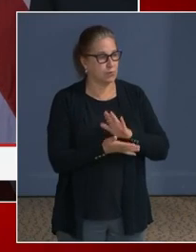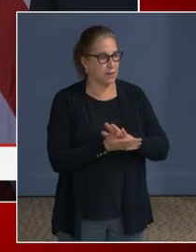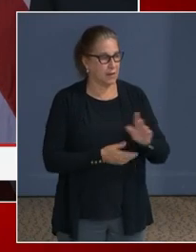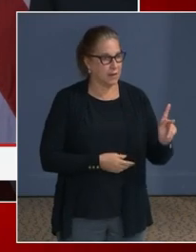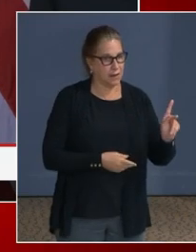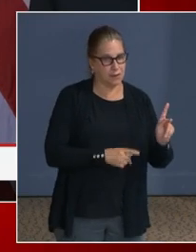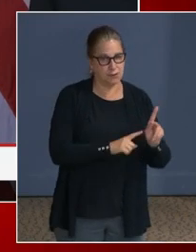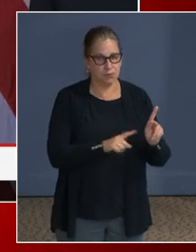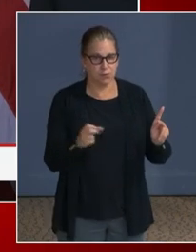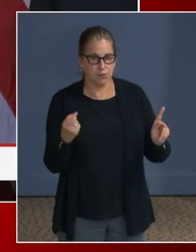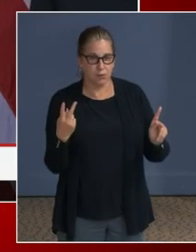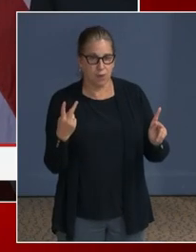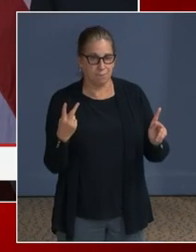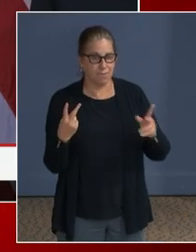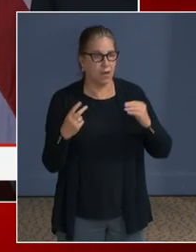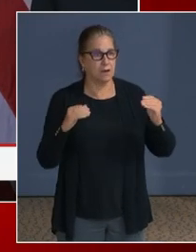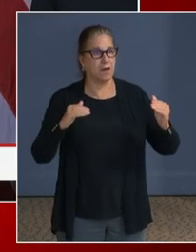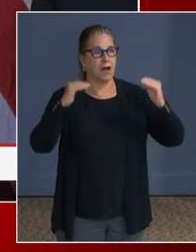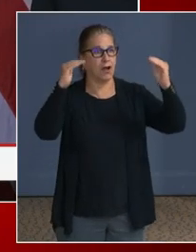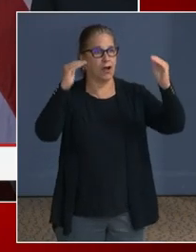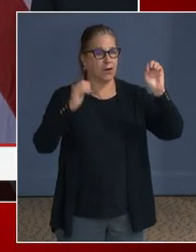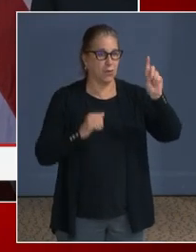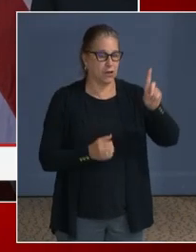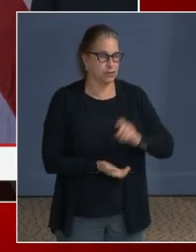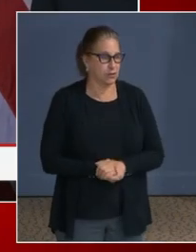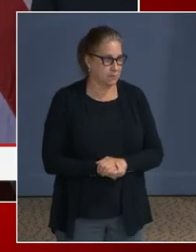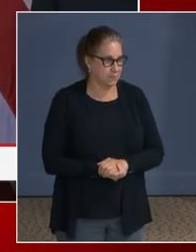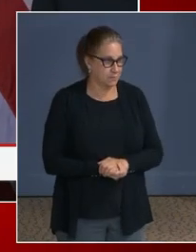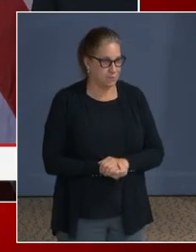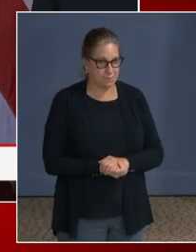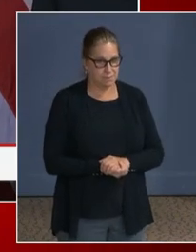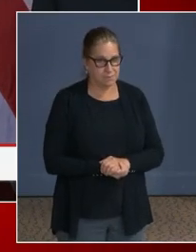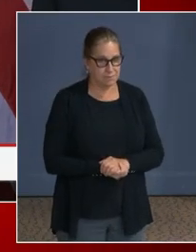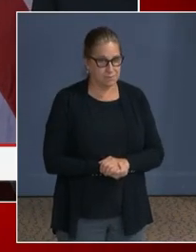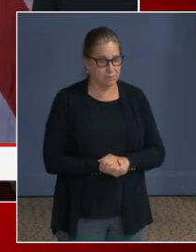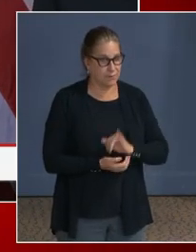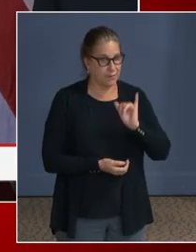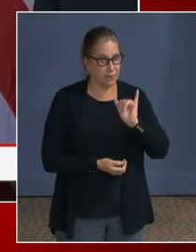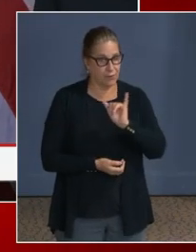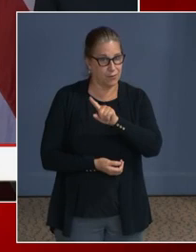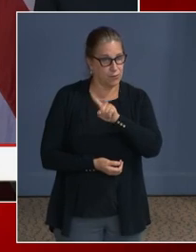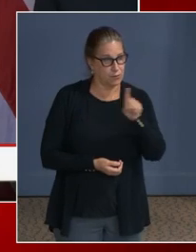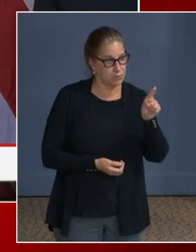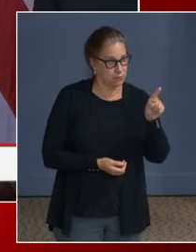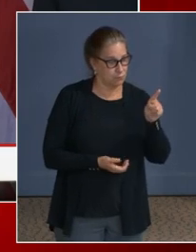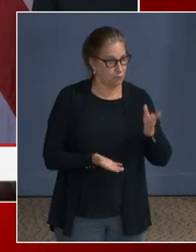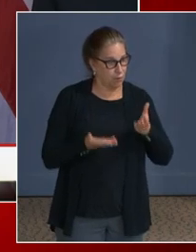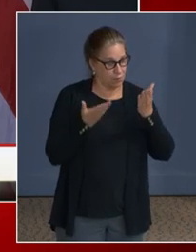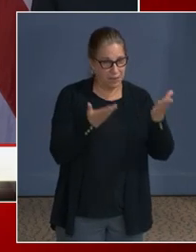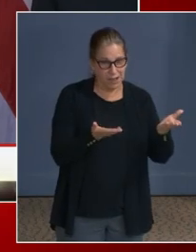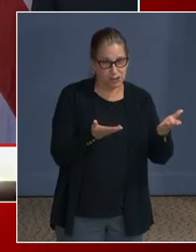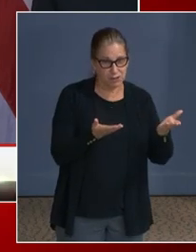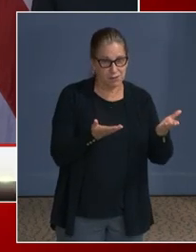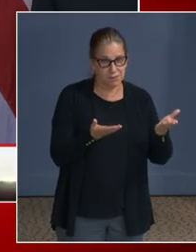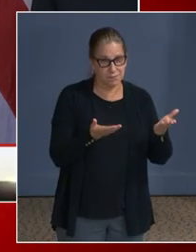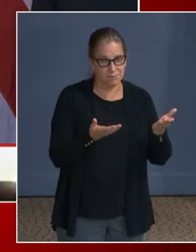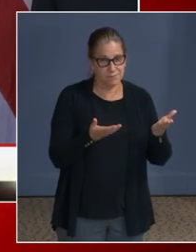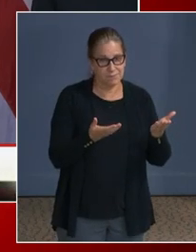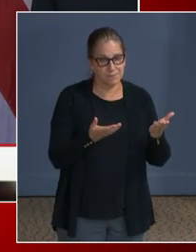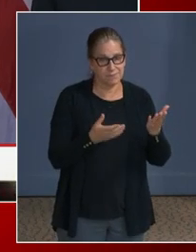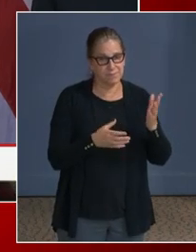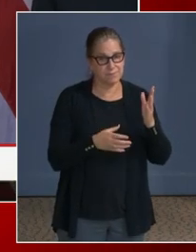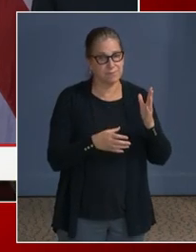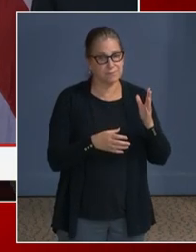and higher education. And in those recommendations, it included as a phase